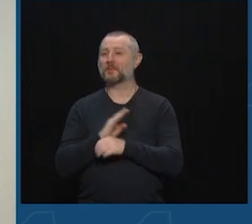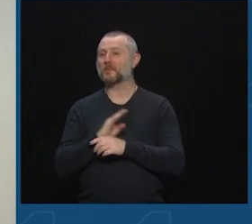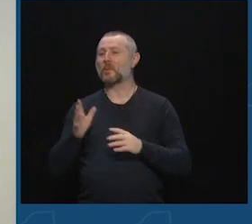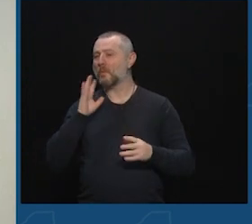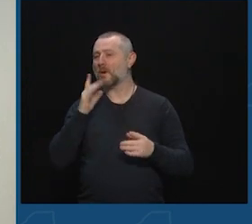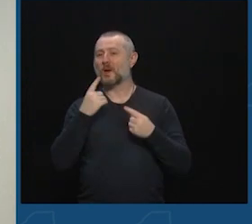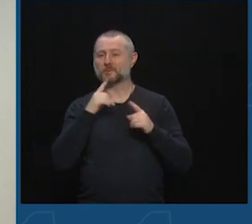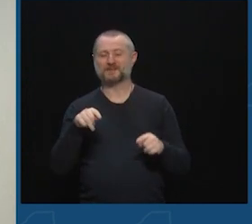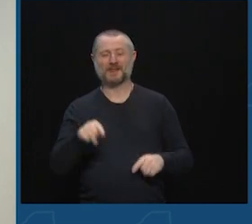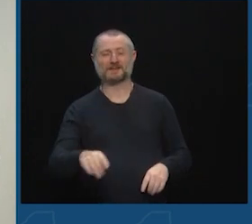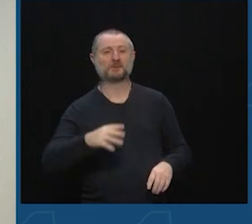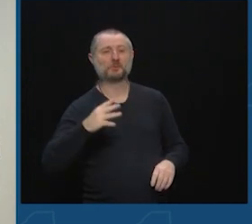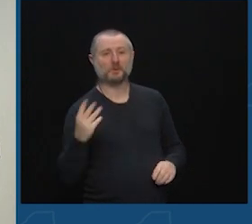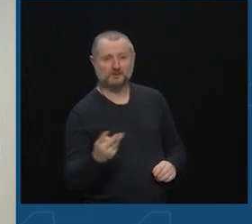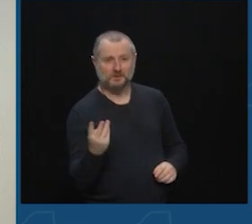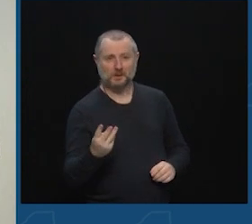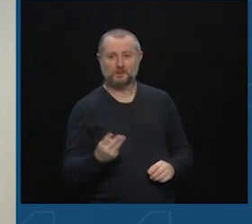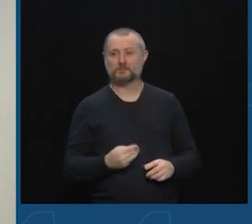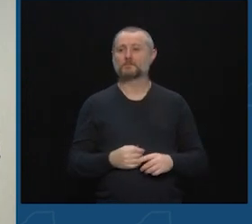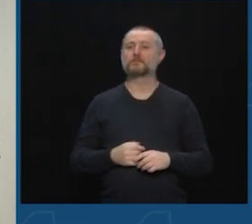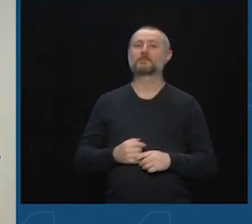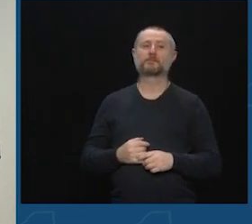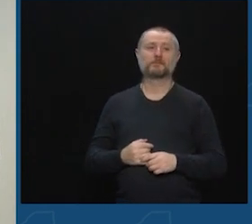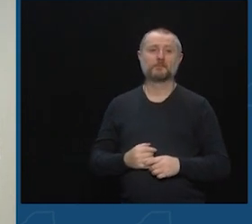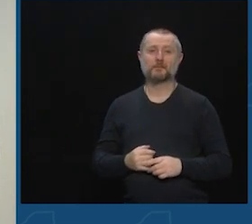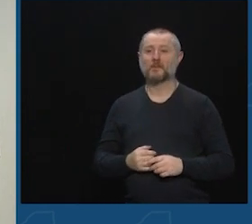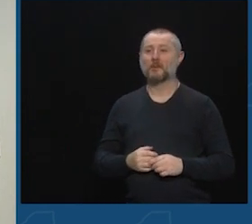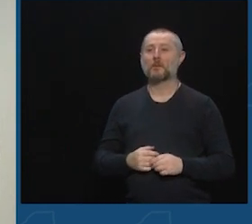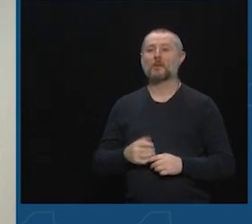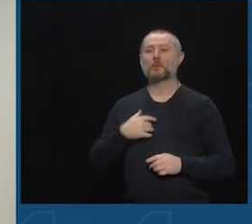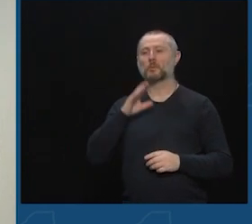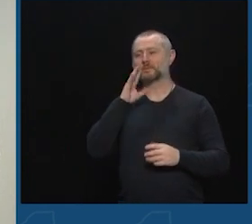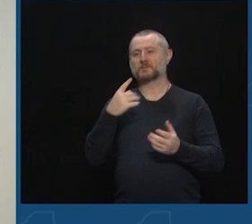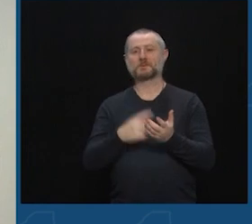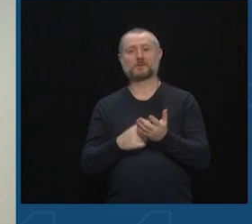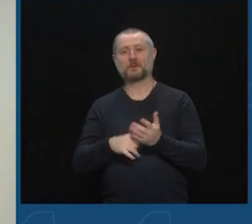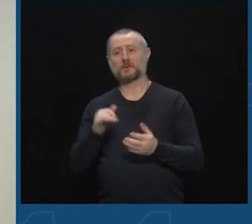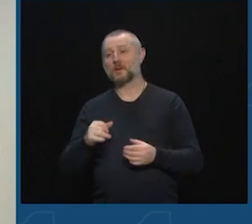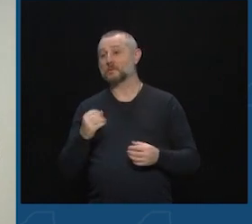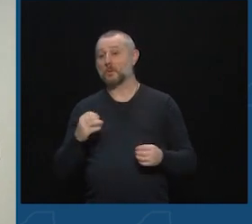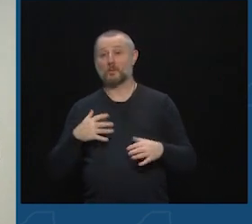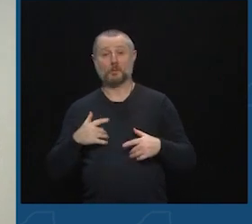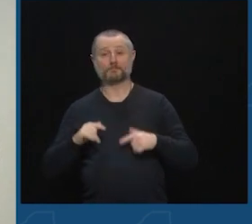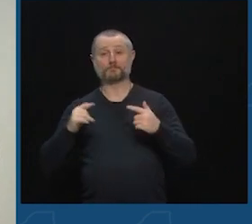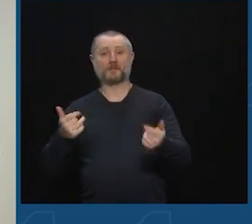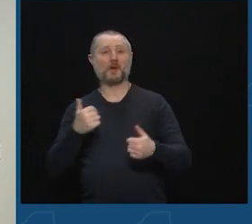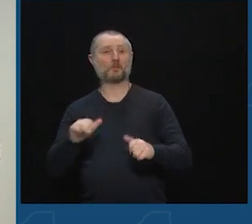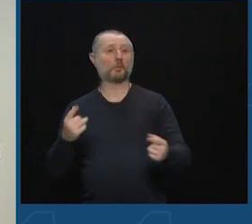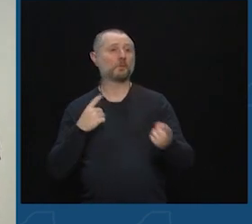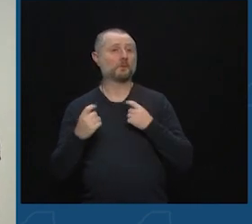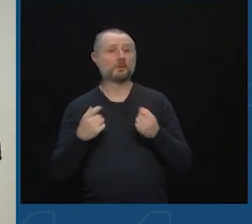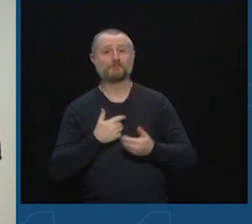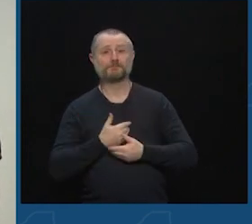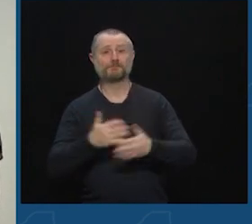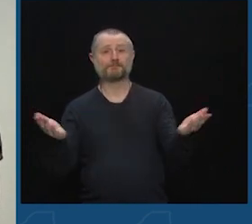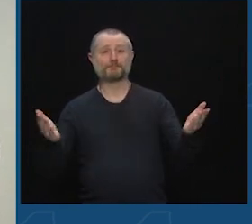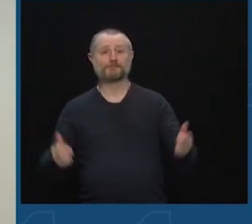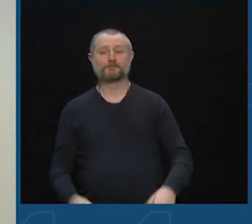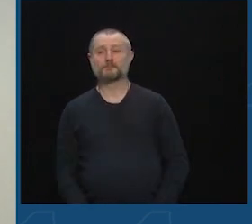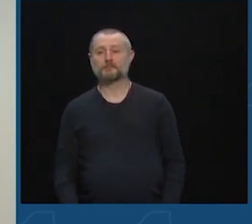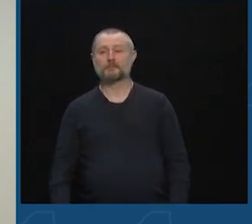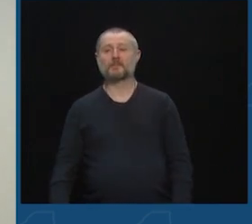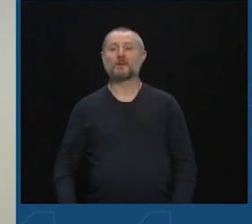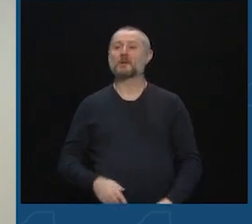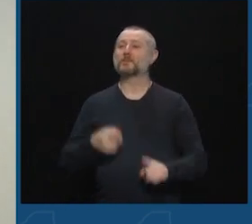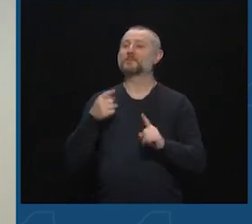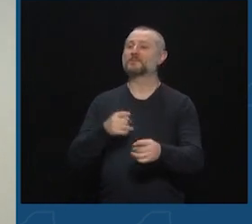that, if you can just hold on till Wednesday's news conference. So with that, I'll be happy to take any questions. If you have specific questions about the